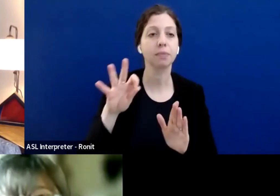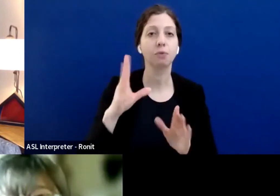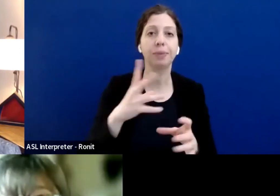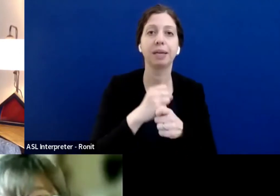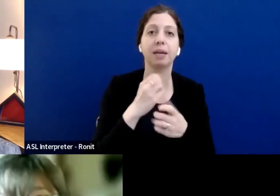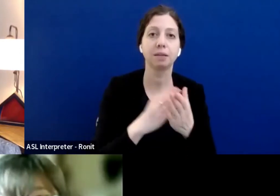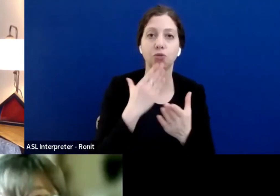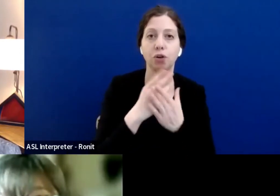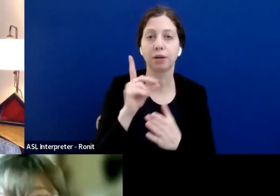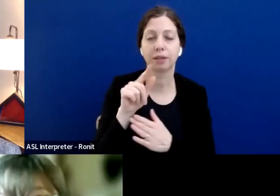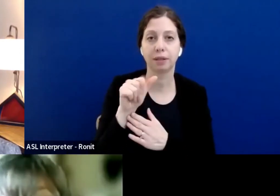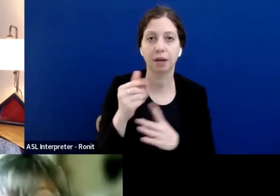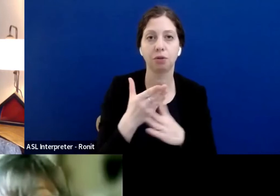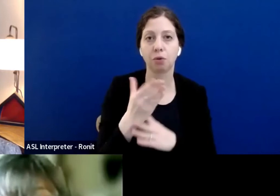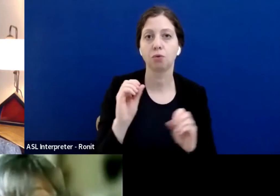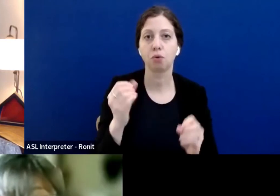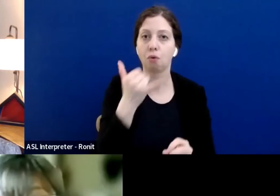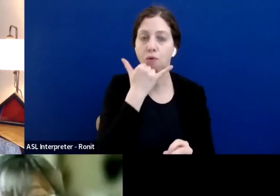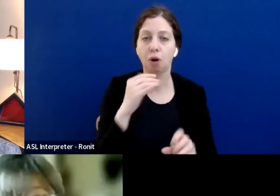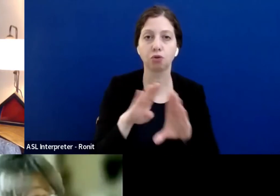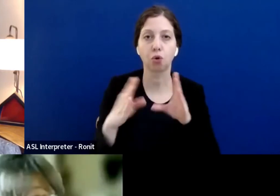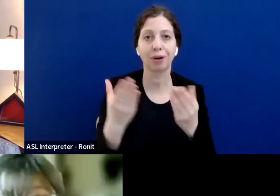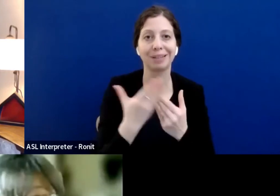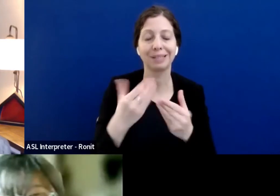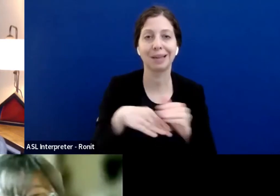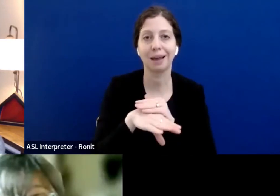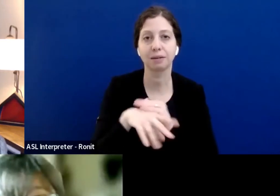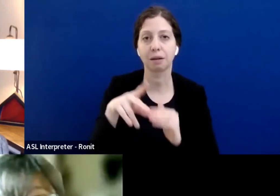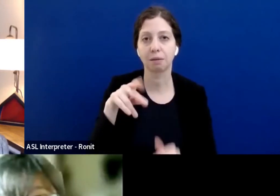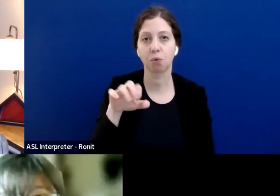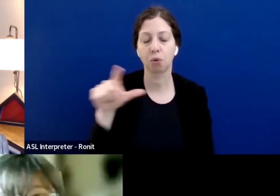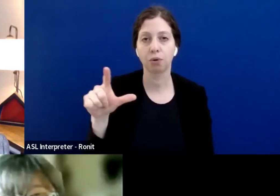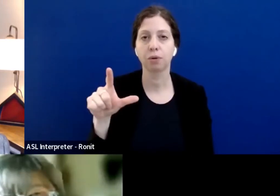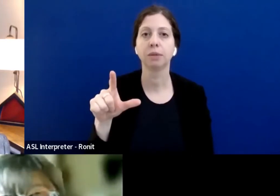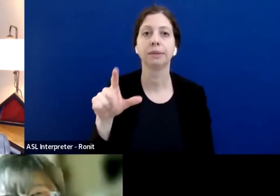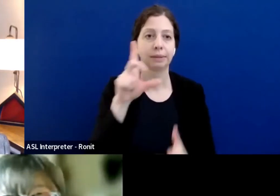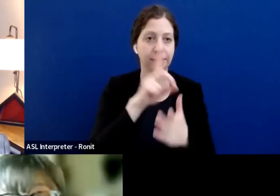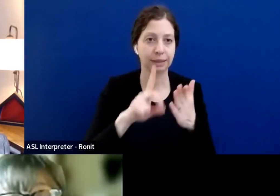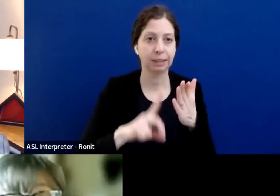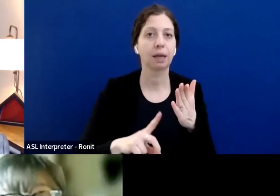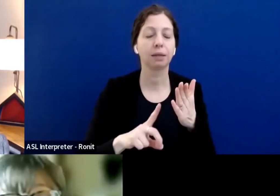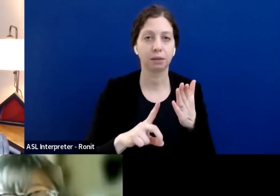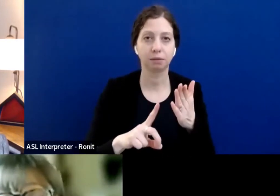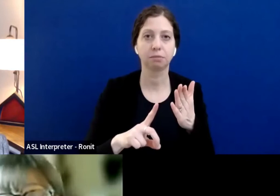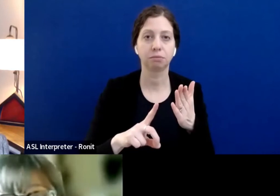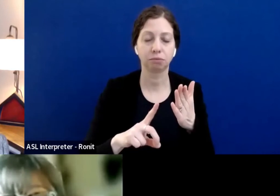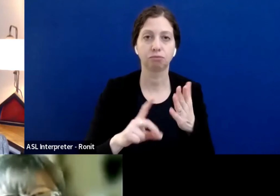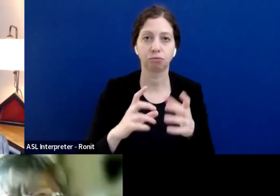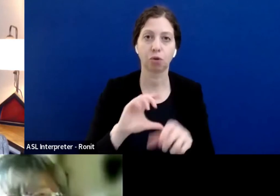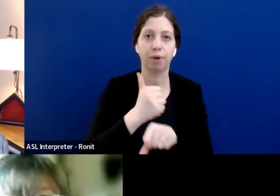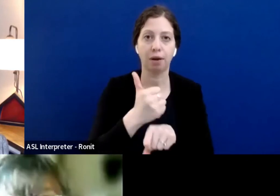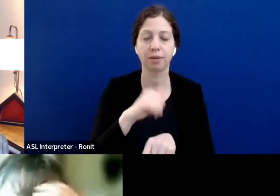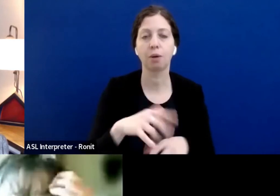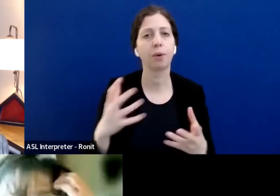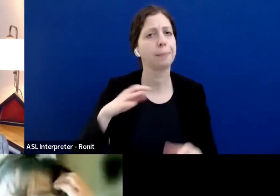good data through the No Wrong Door Easy Access portal that really is designed around that, what are the benefits